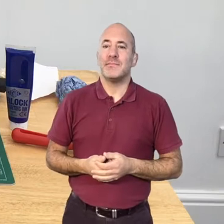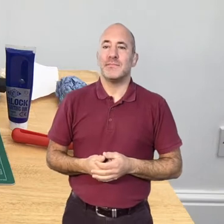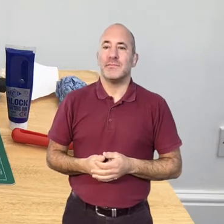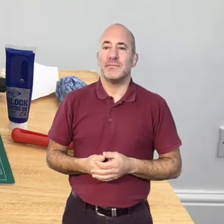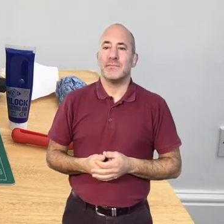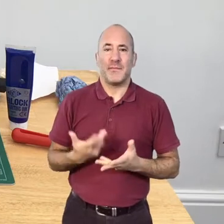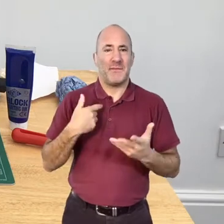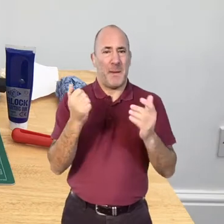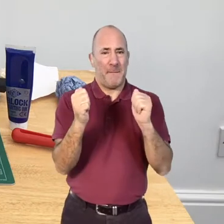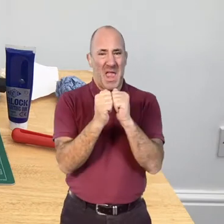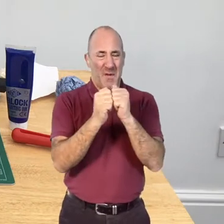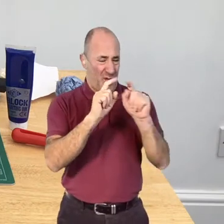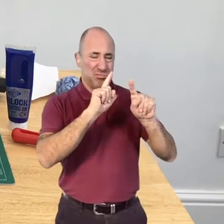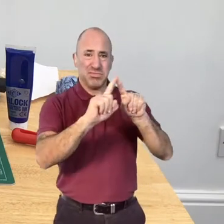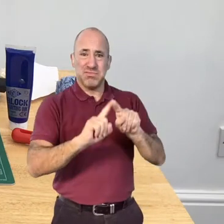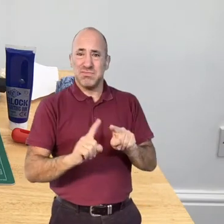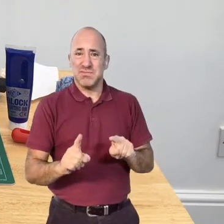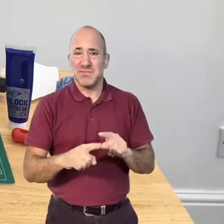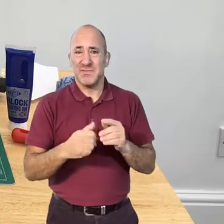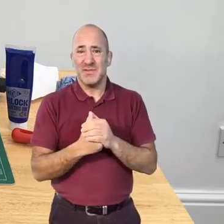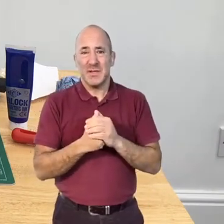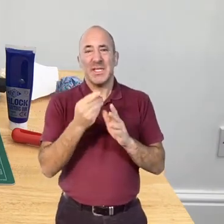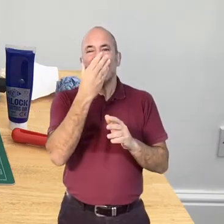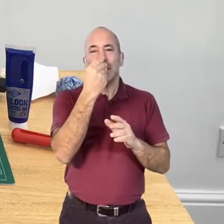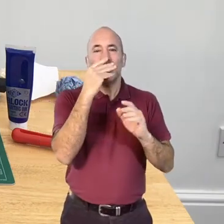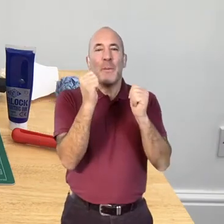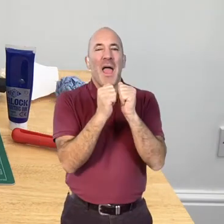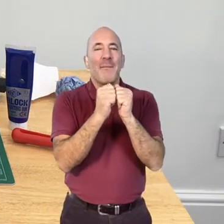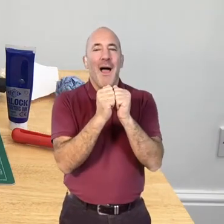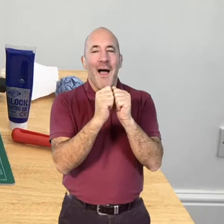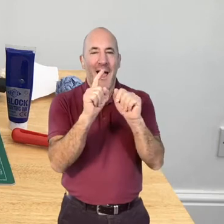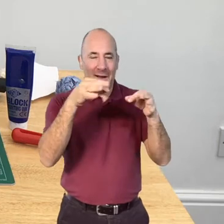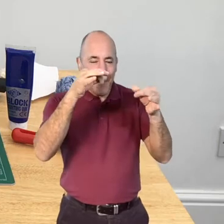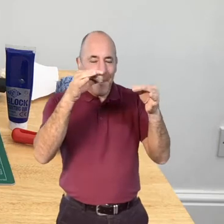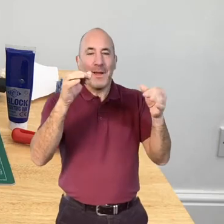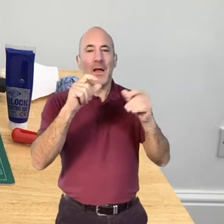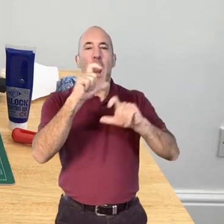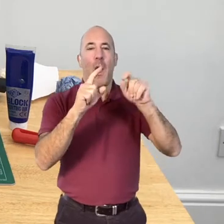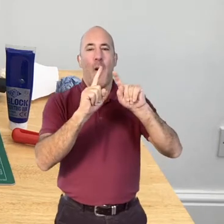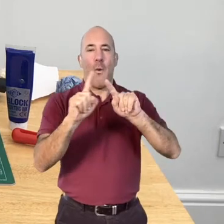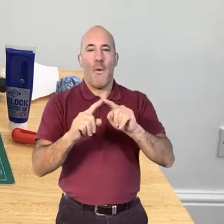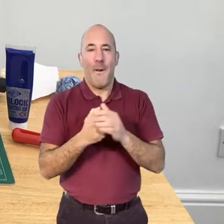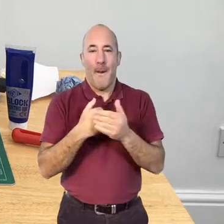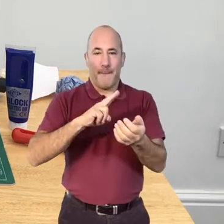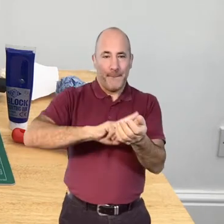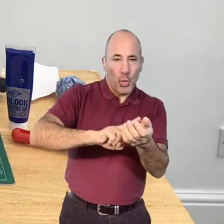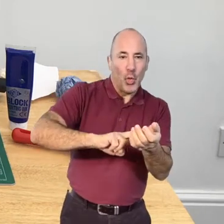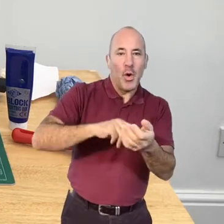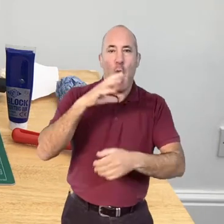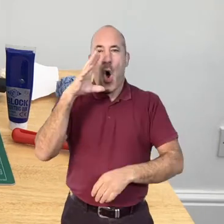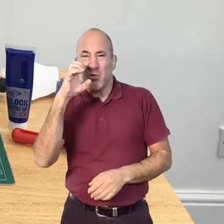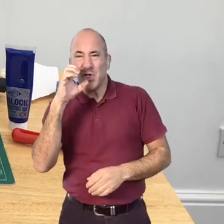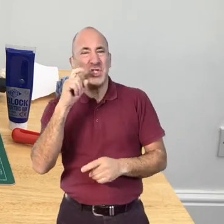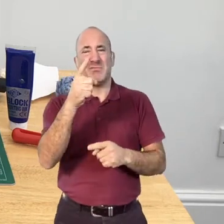and a variety of papers. So I have with me tissue papers, different colours. I've got blue and orange, but you can use